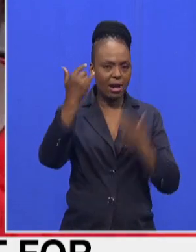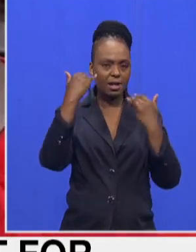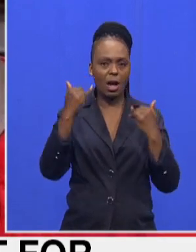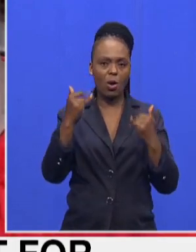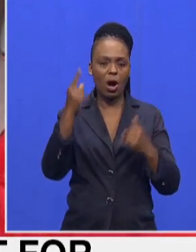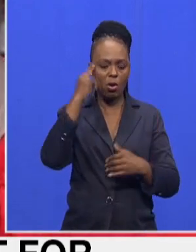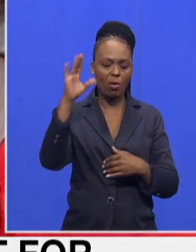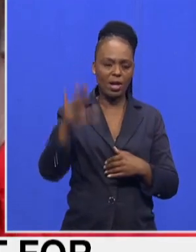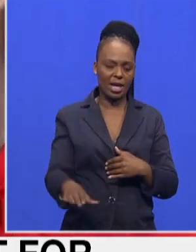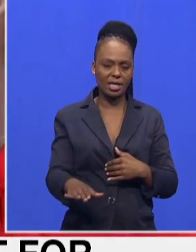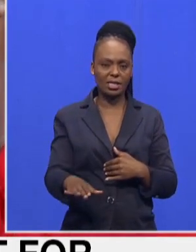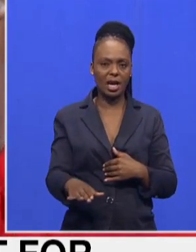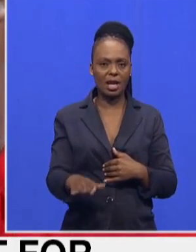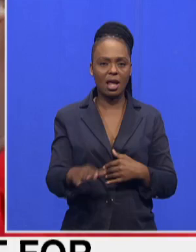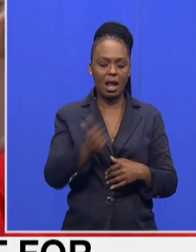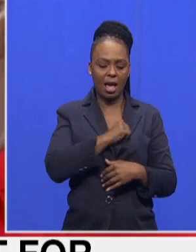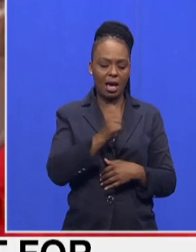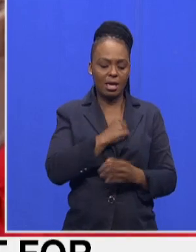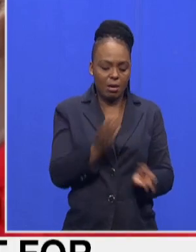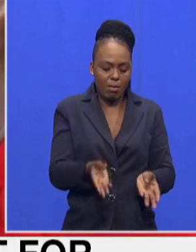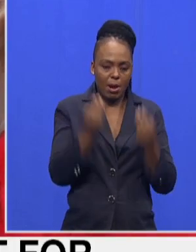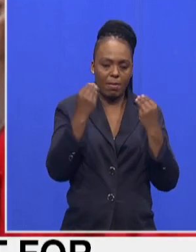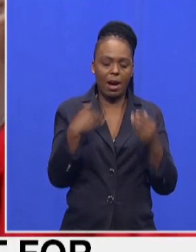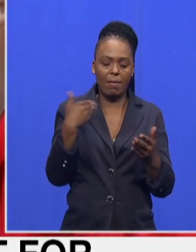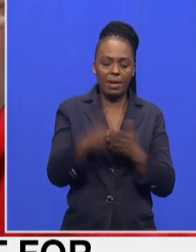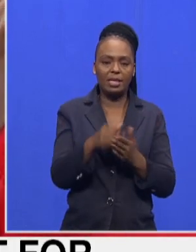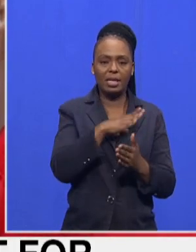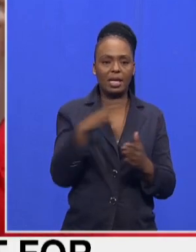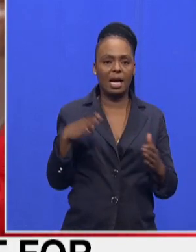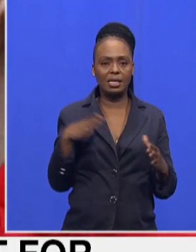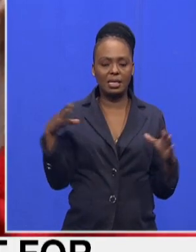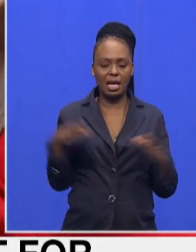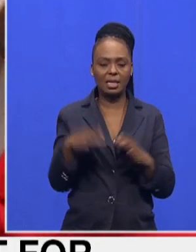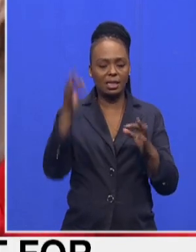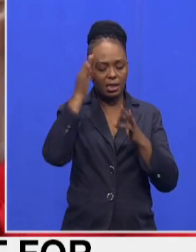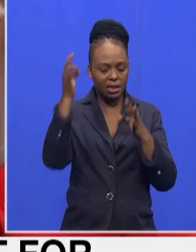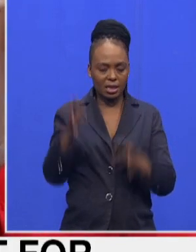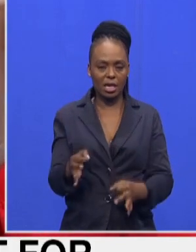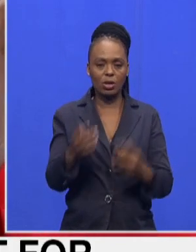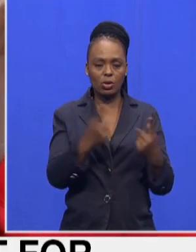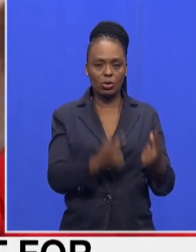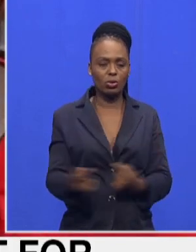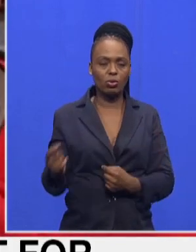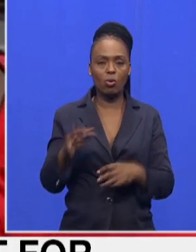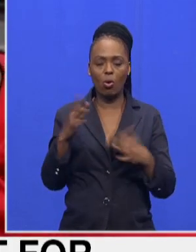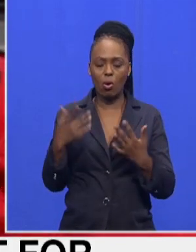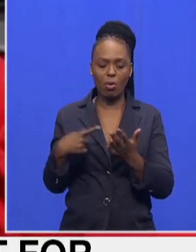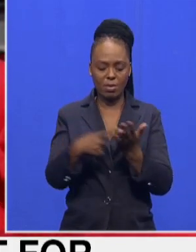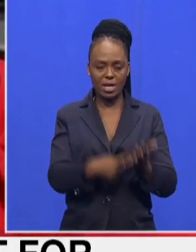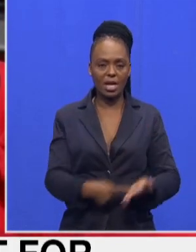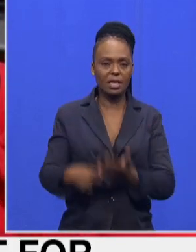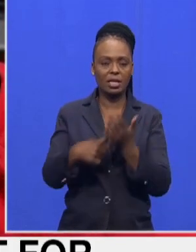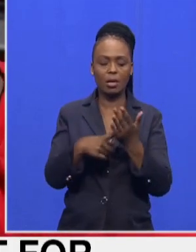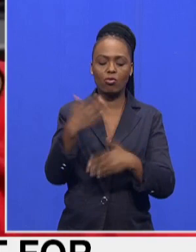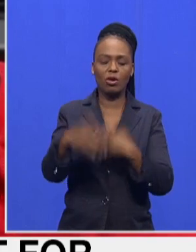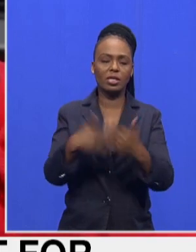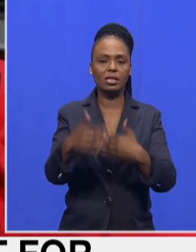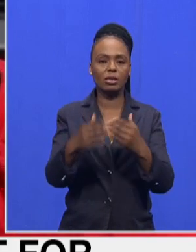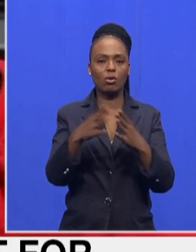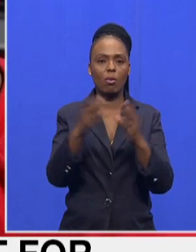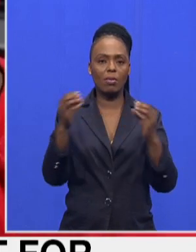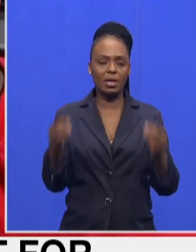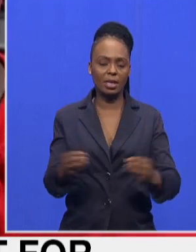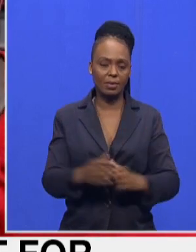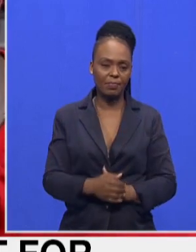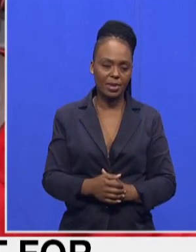for students at least until the council decision has been made, or at least mediation processes have completed currently.